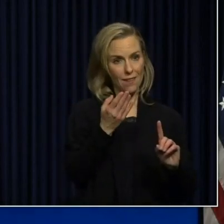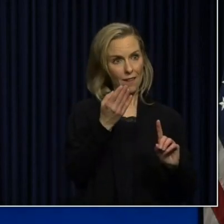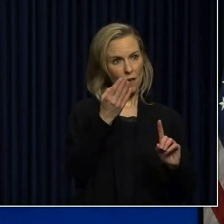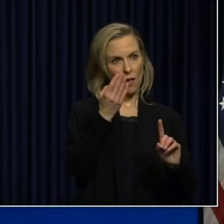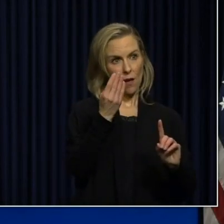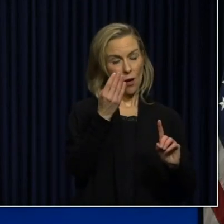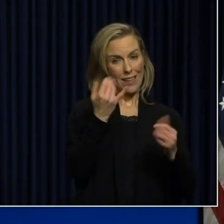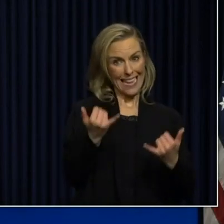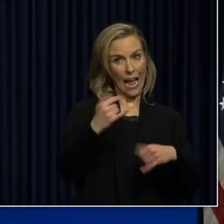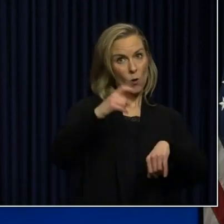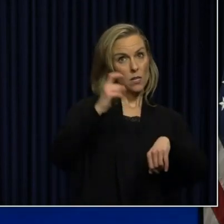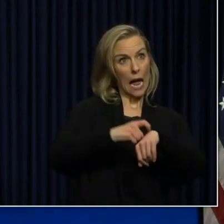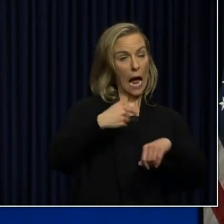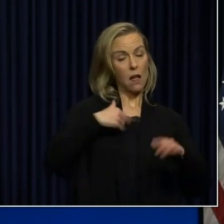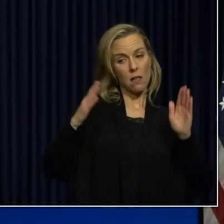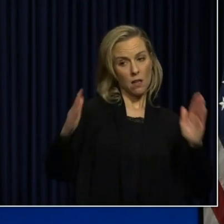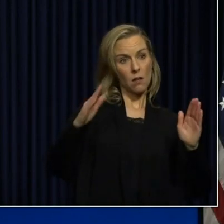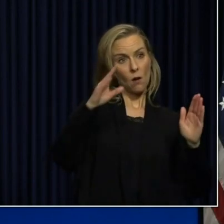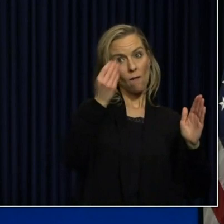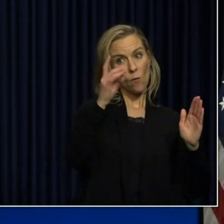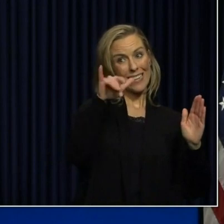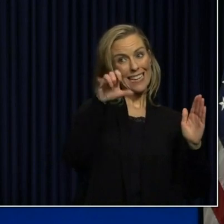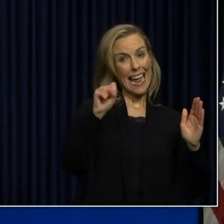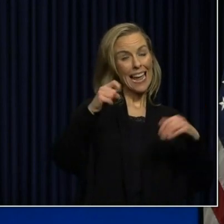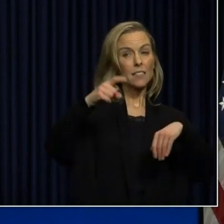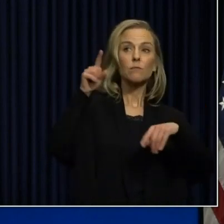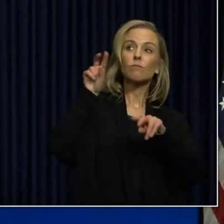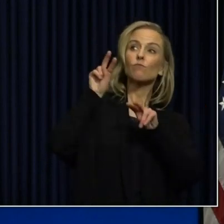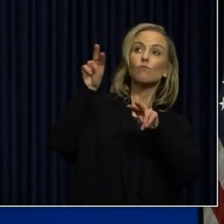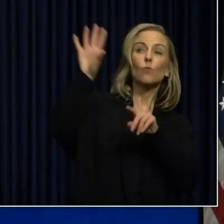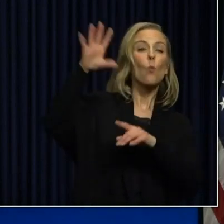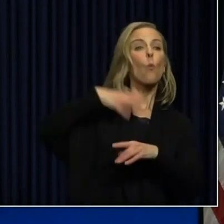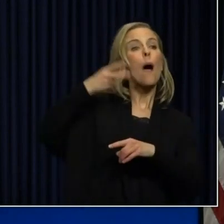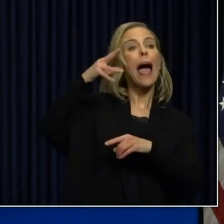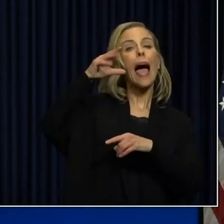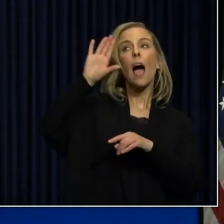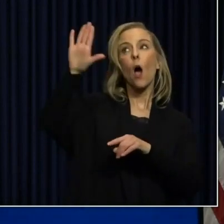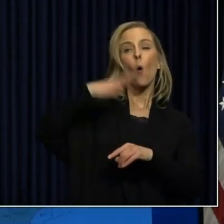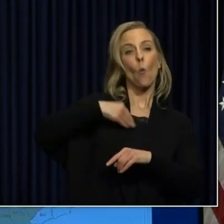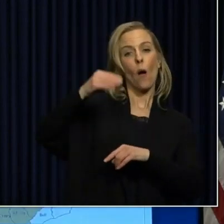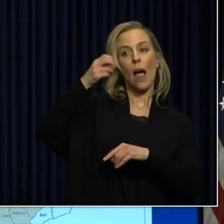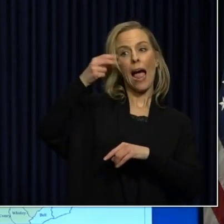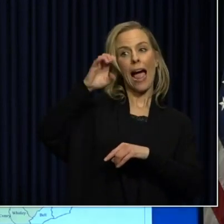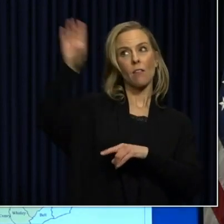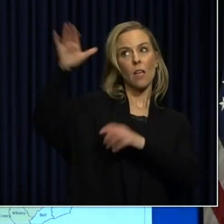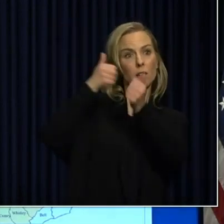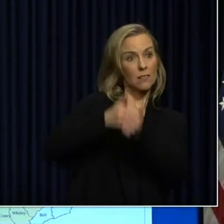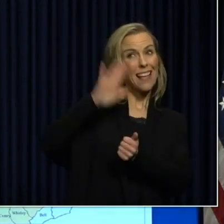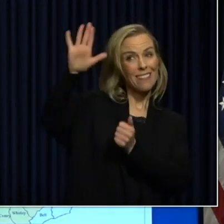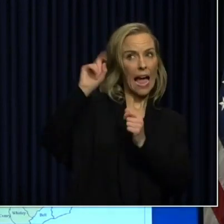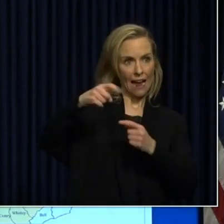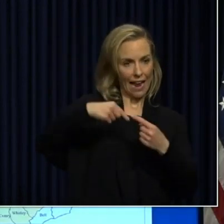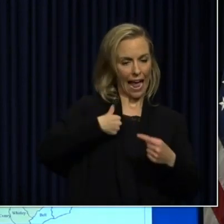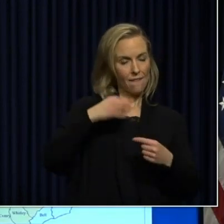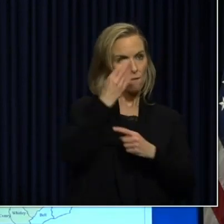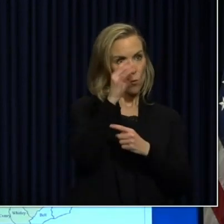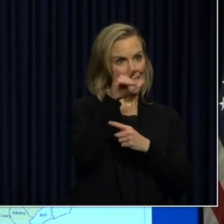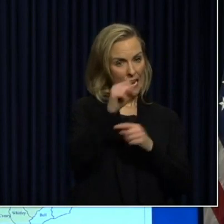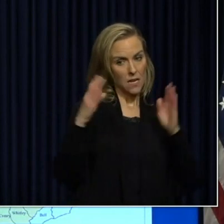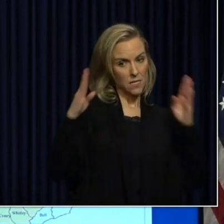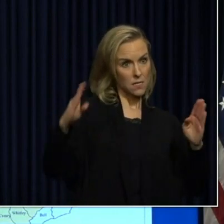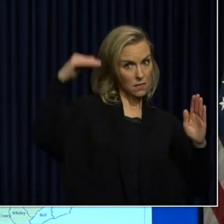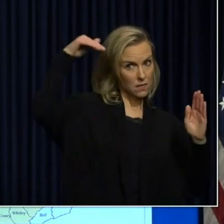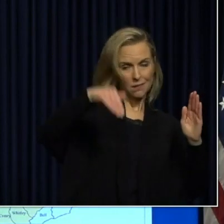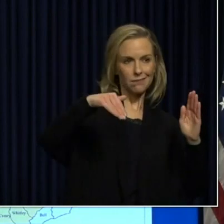that we talk about of decreasing that we need to, under the White House guidelines, to do certain things. I mean, we